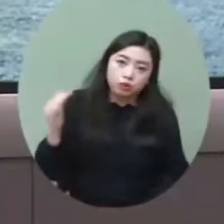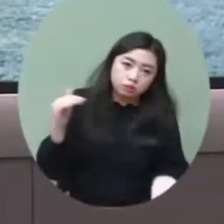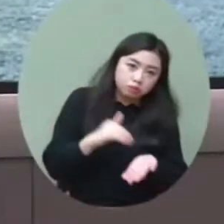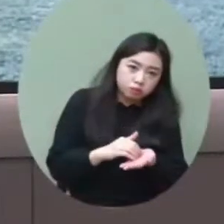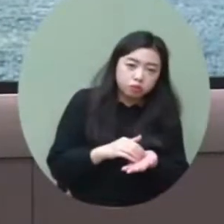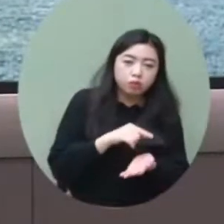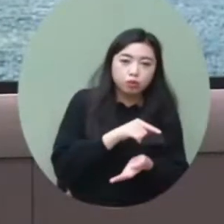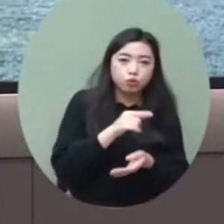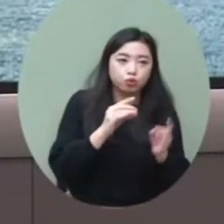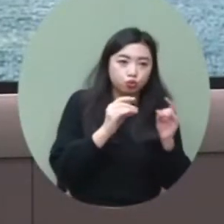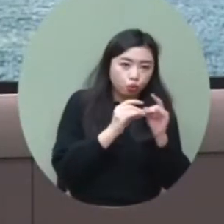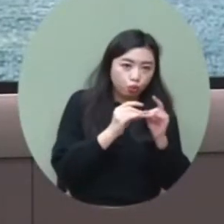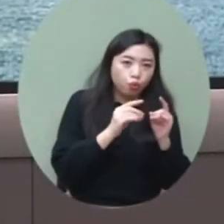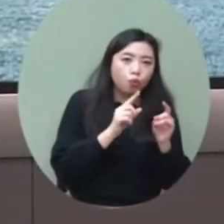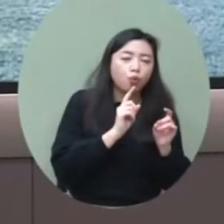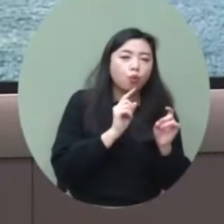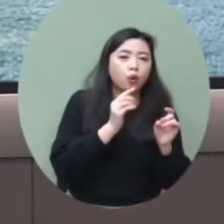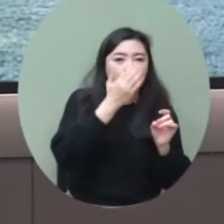for the child.